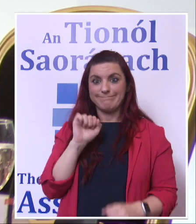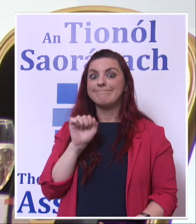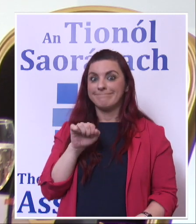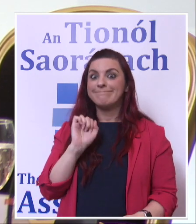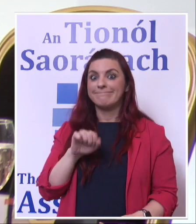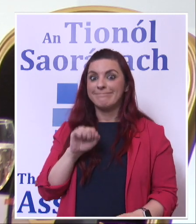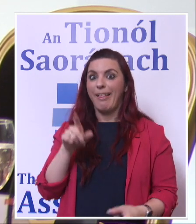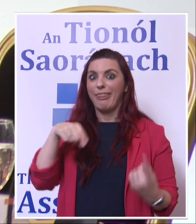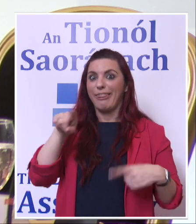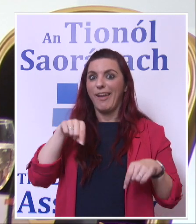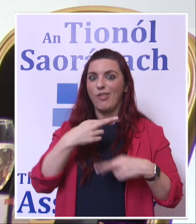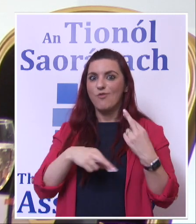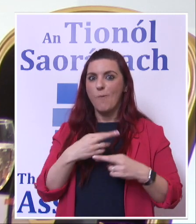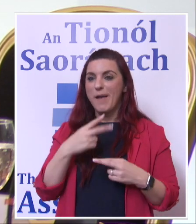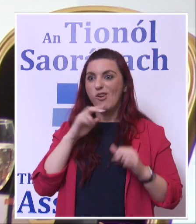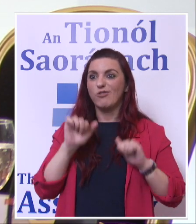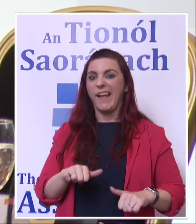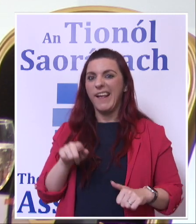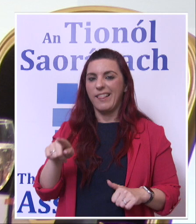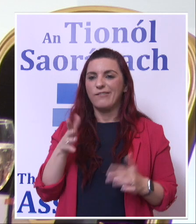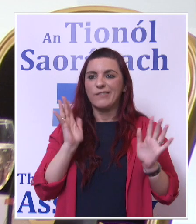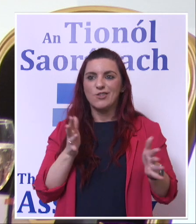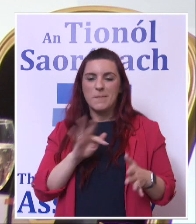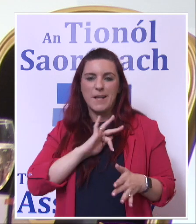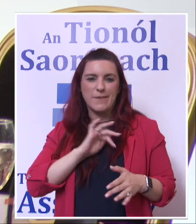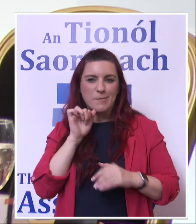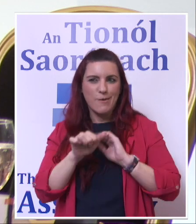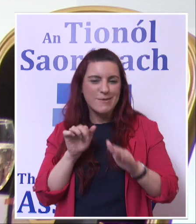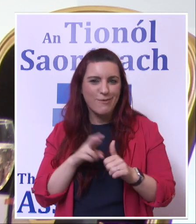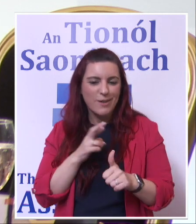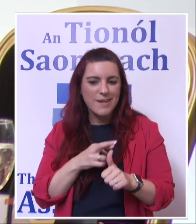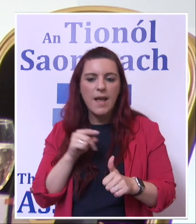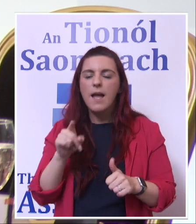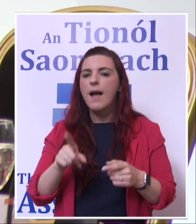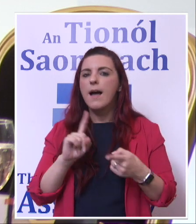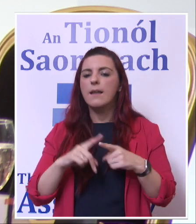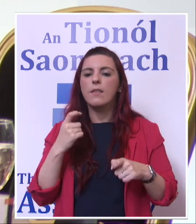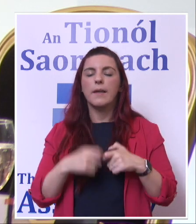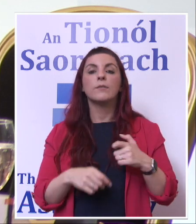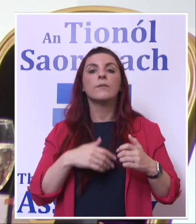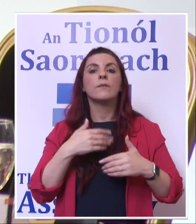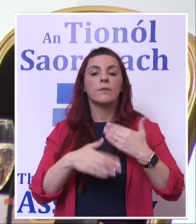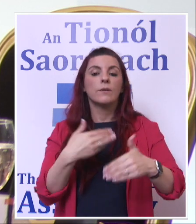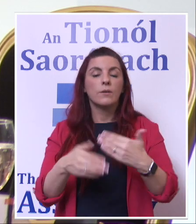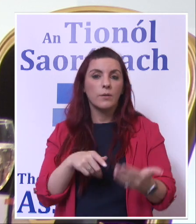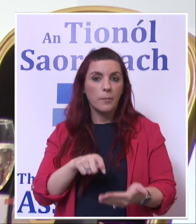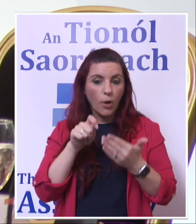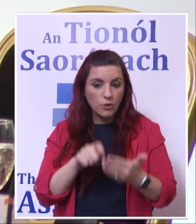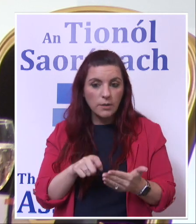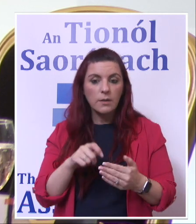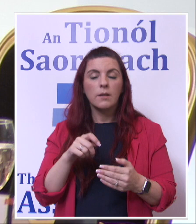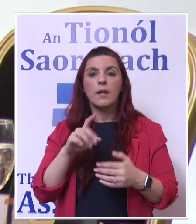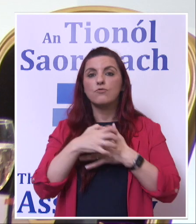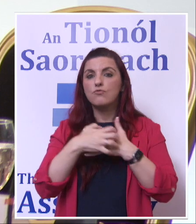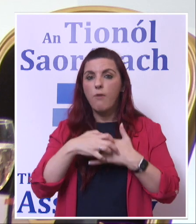done that and so on. And then, so gradually, with all those steps, you come to the